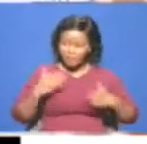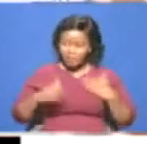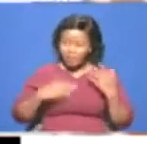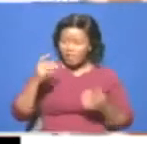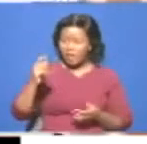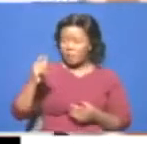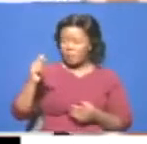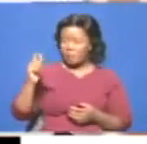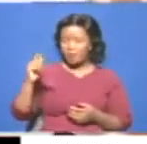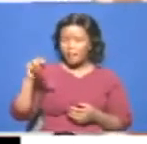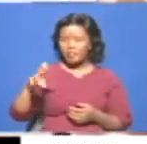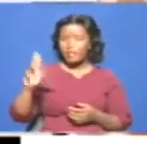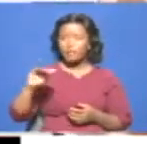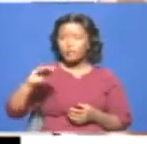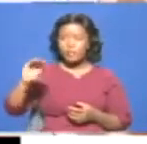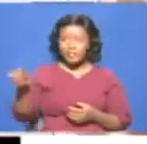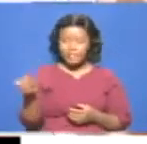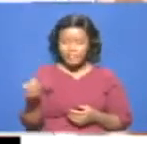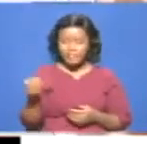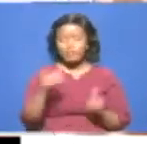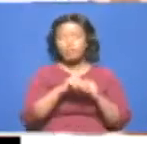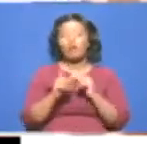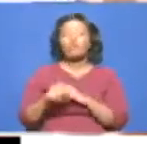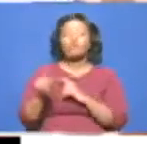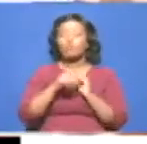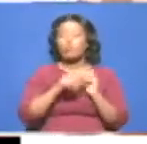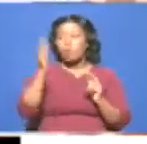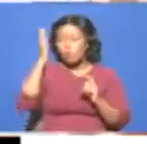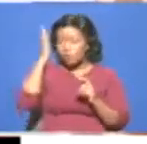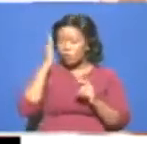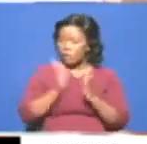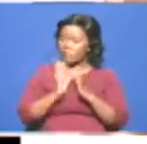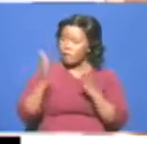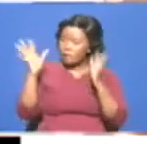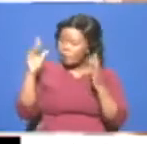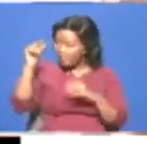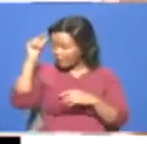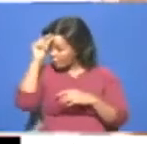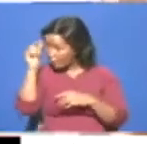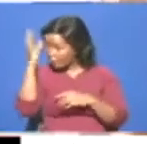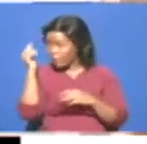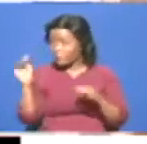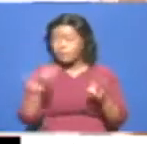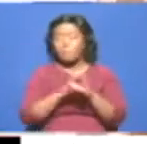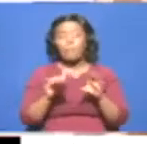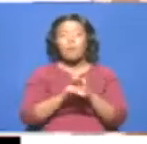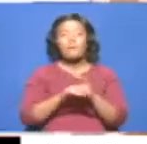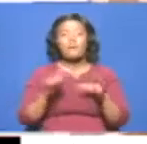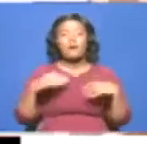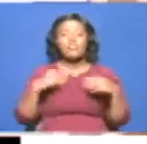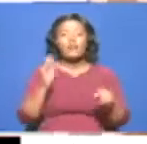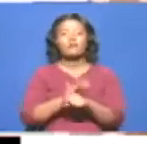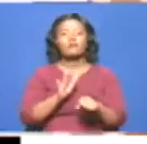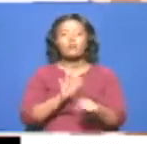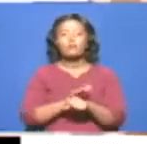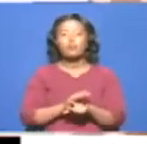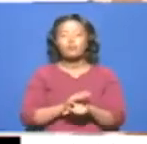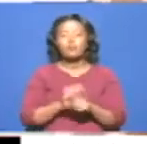strategic national importance, and as such, the government affords us members of the Critical Infrastructure Police Unit,